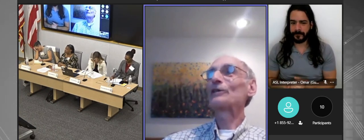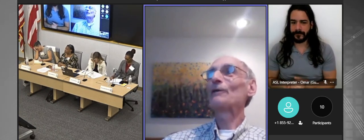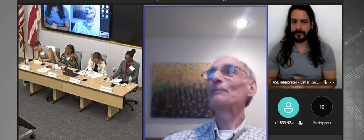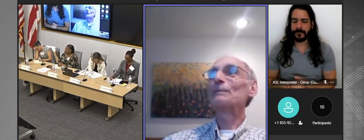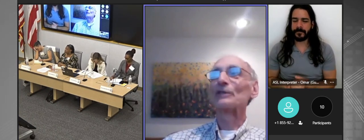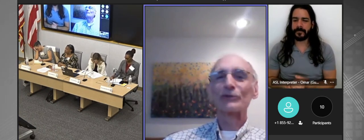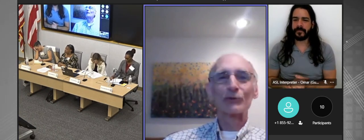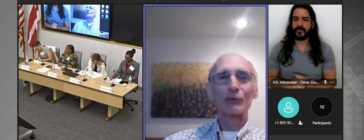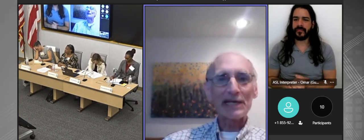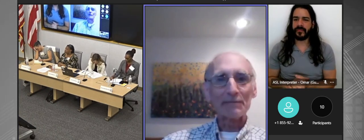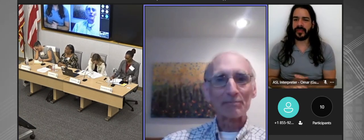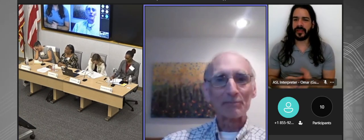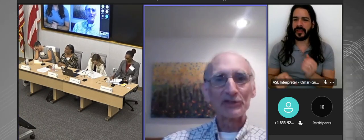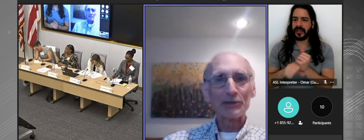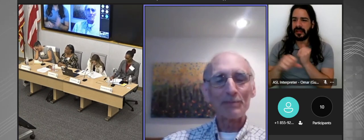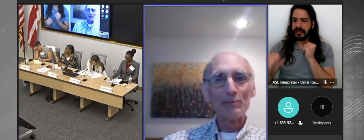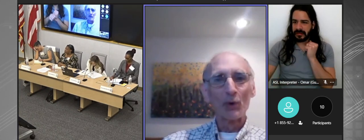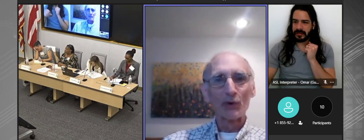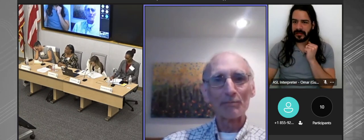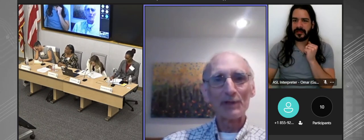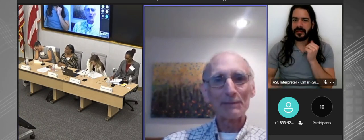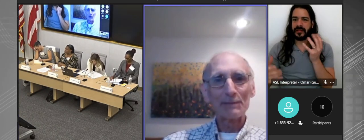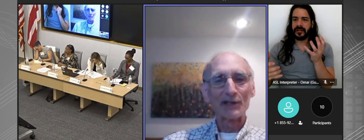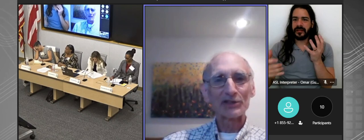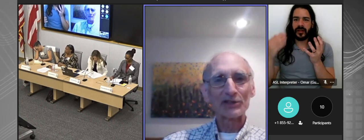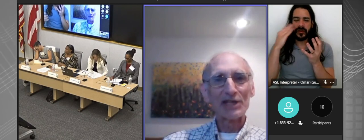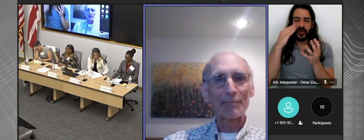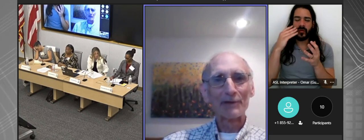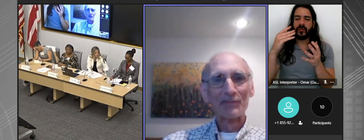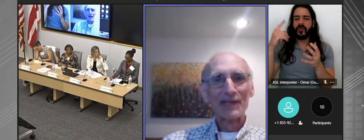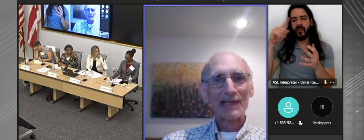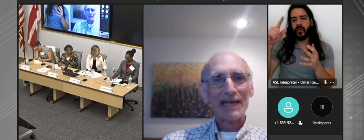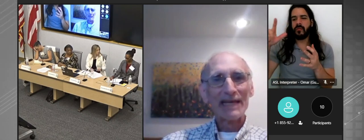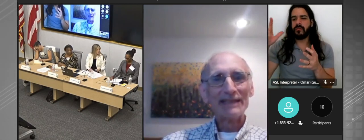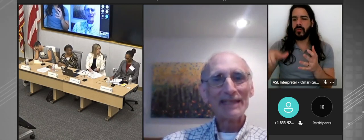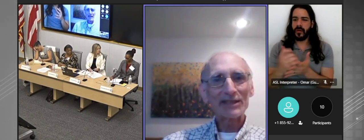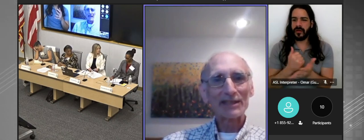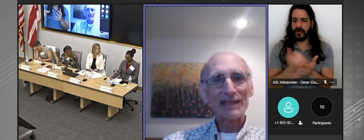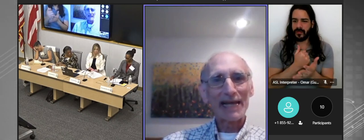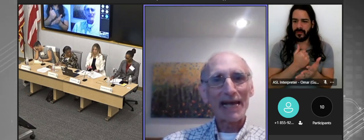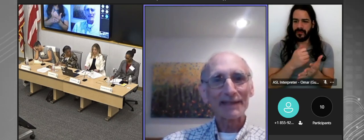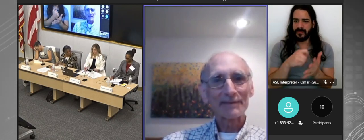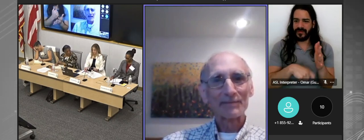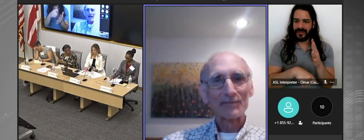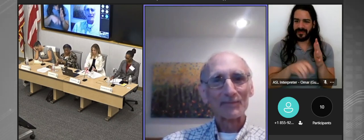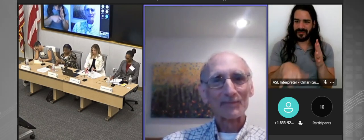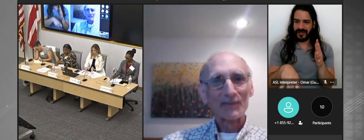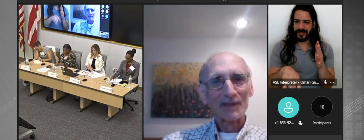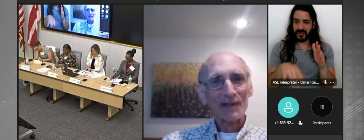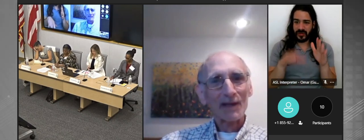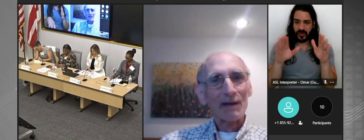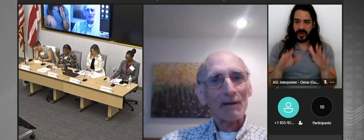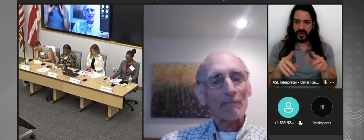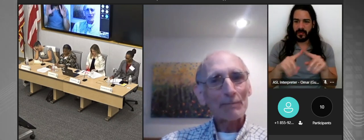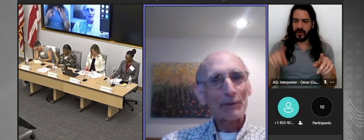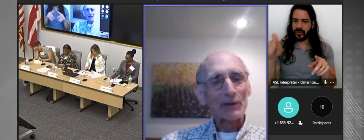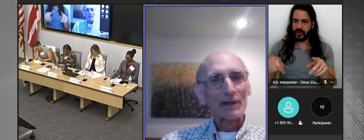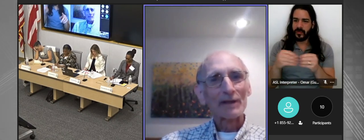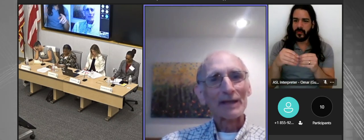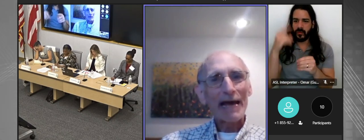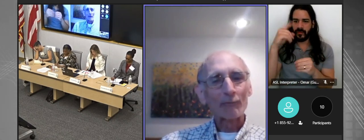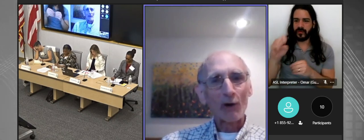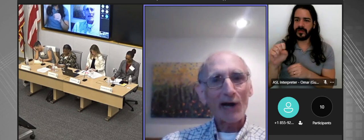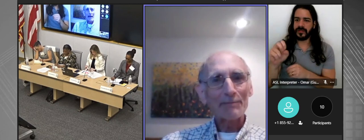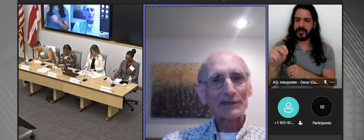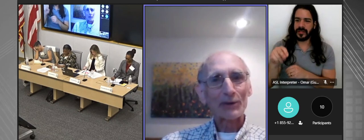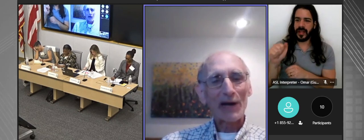The extended discount fares in all modes to low-income people is great, but it should be more than people on SNAP. In